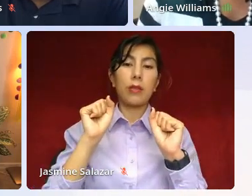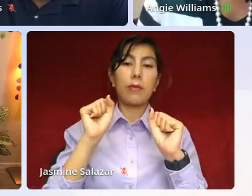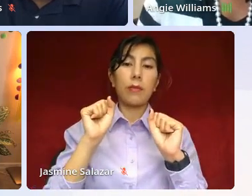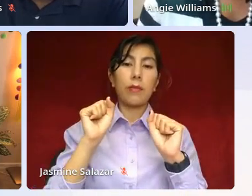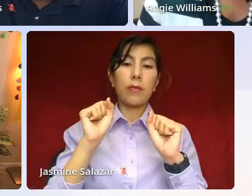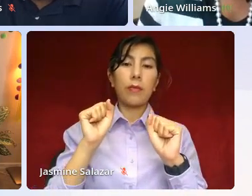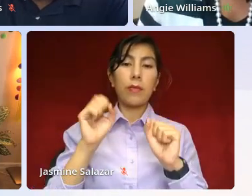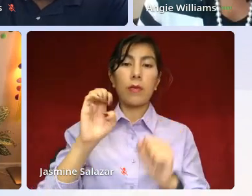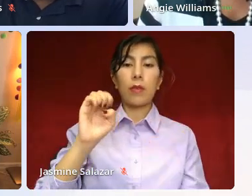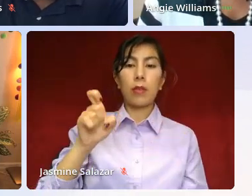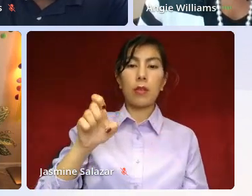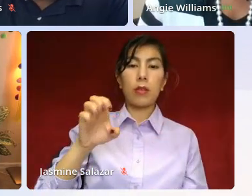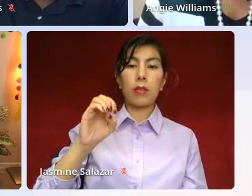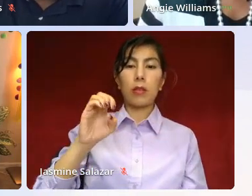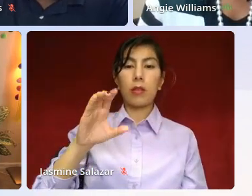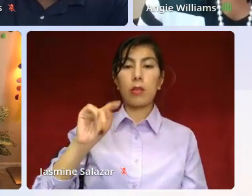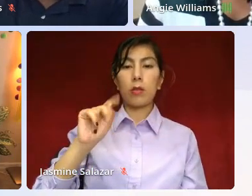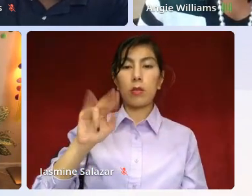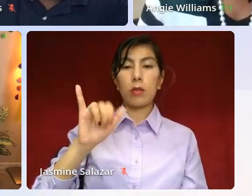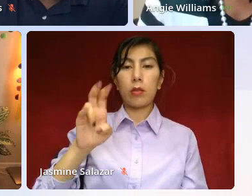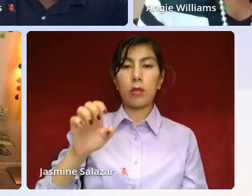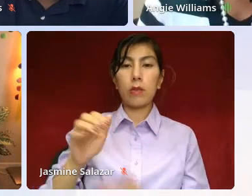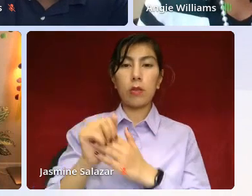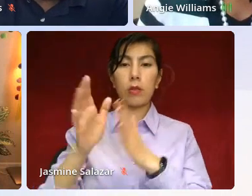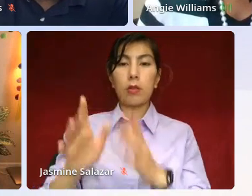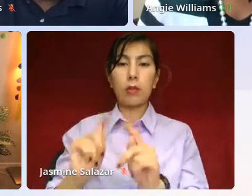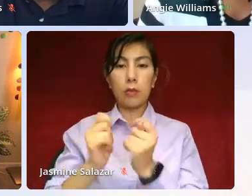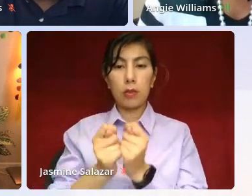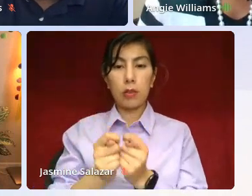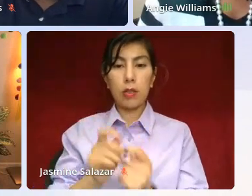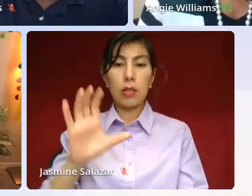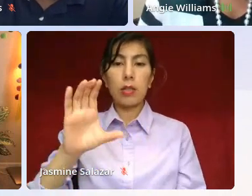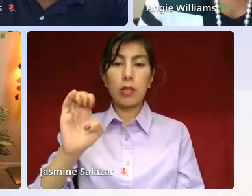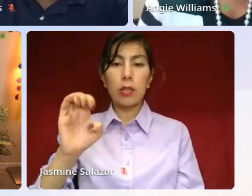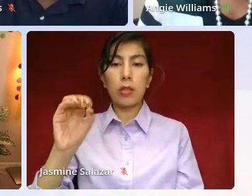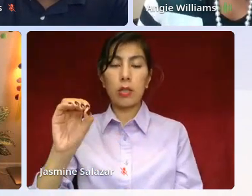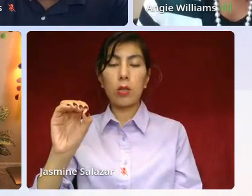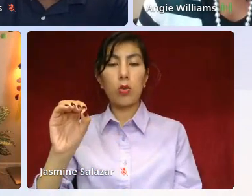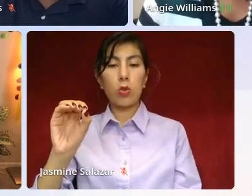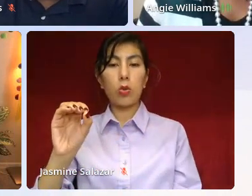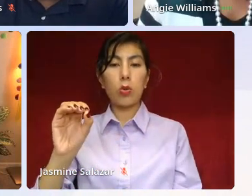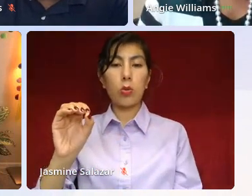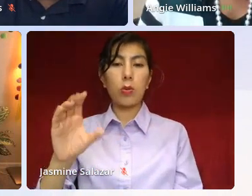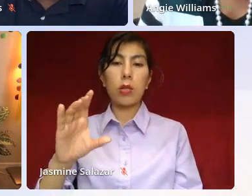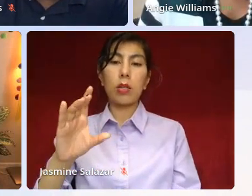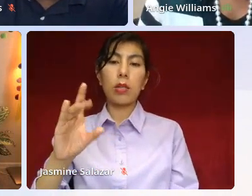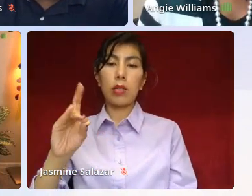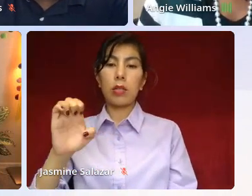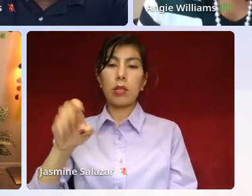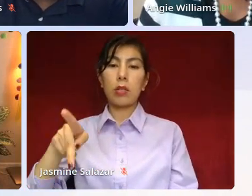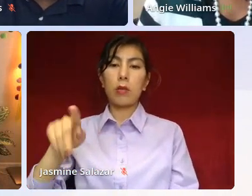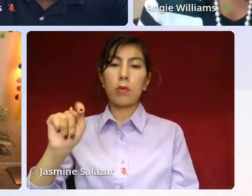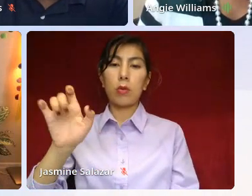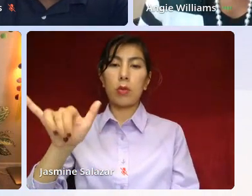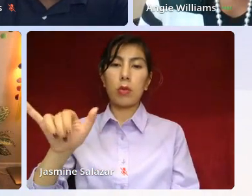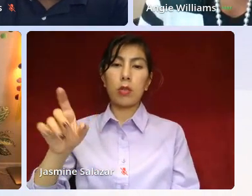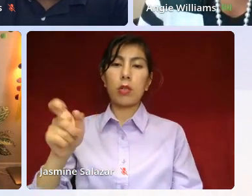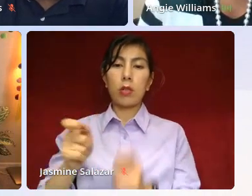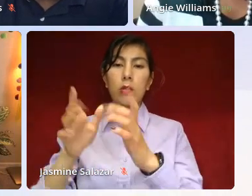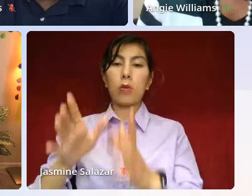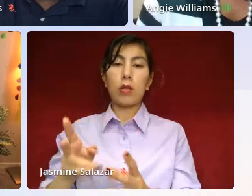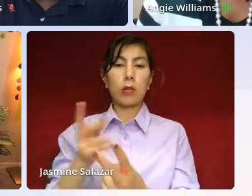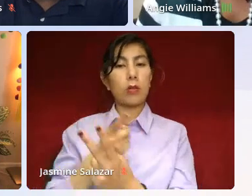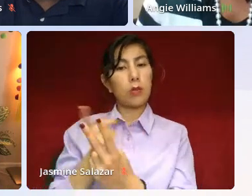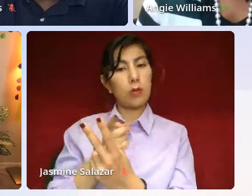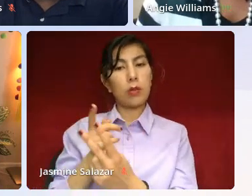executive leadership team, and our CEO, Dana Glass, and our Deputy Director, Lisa Osterving.